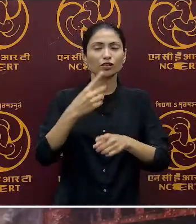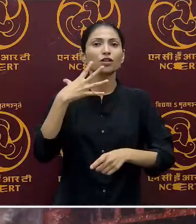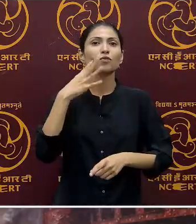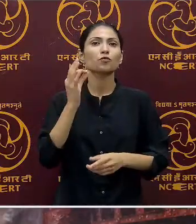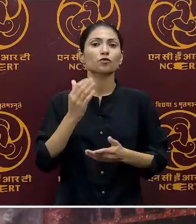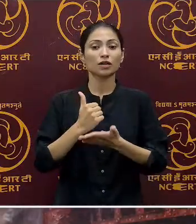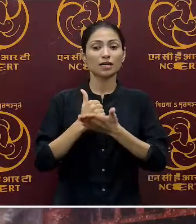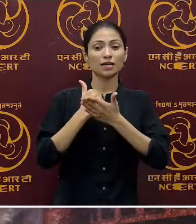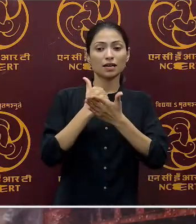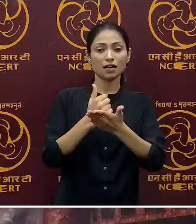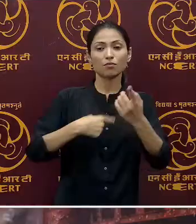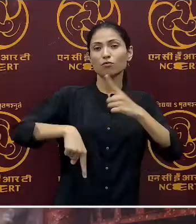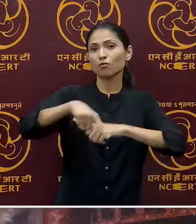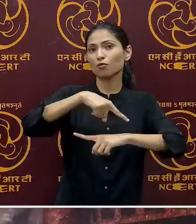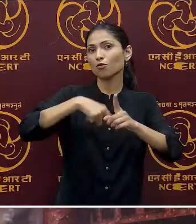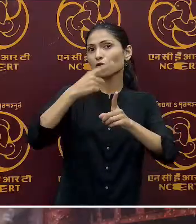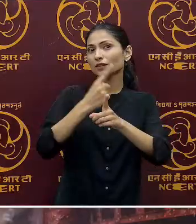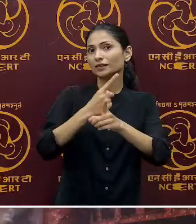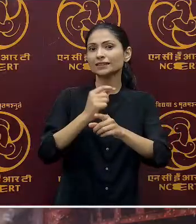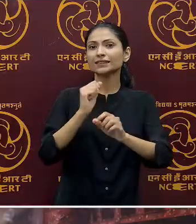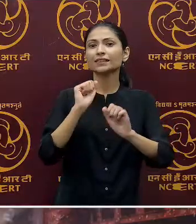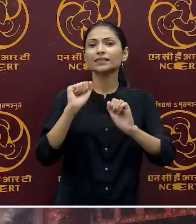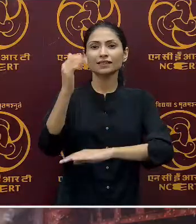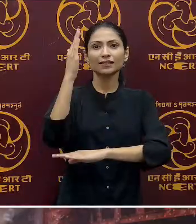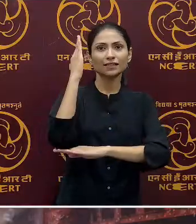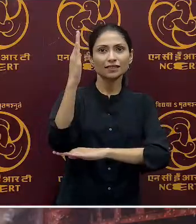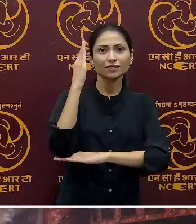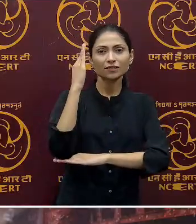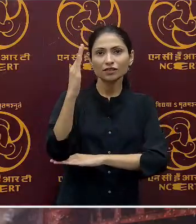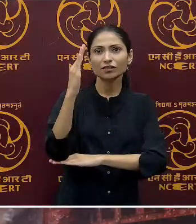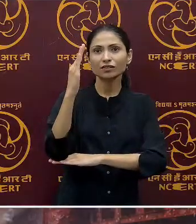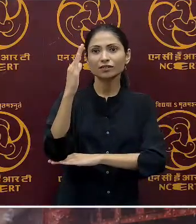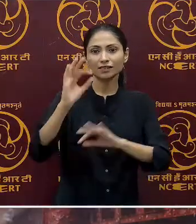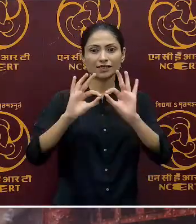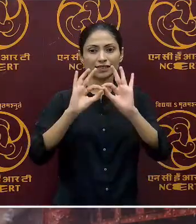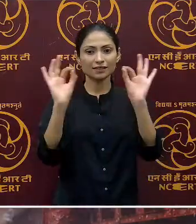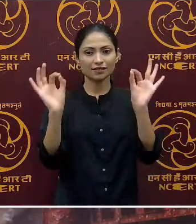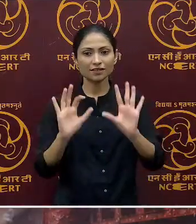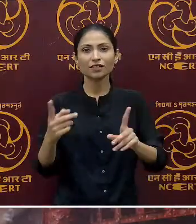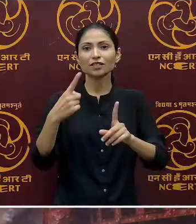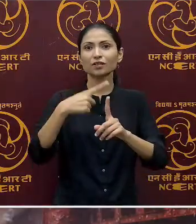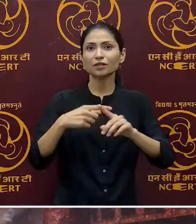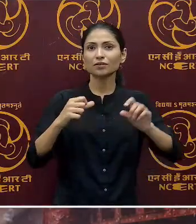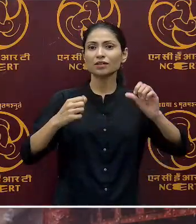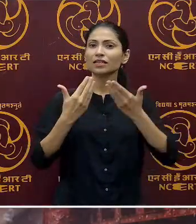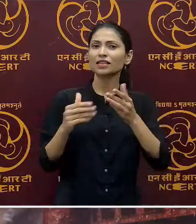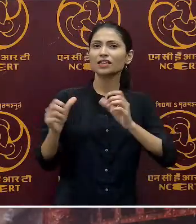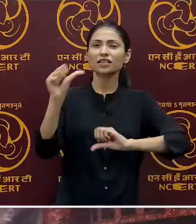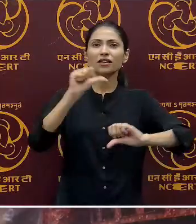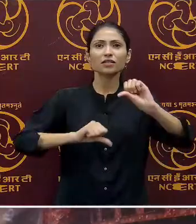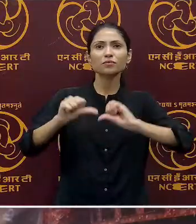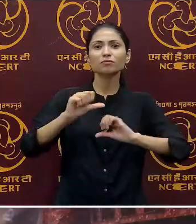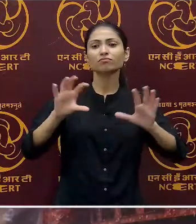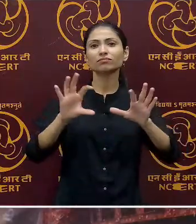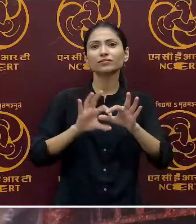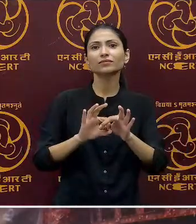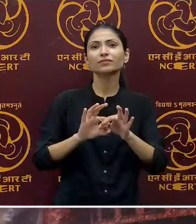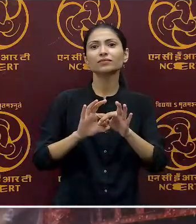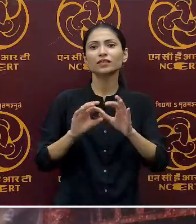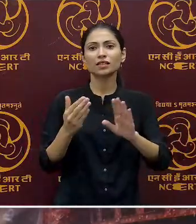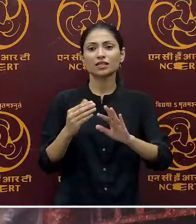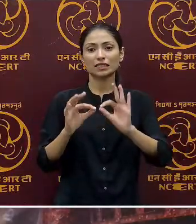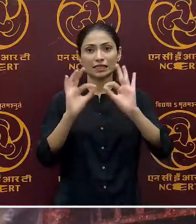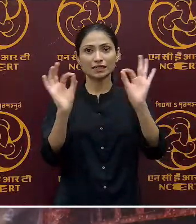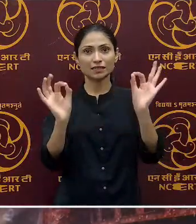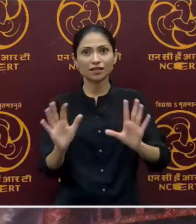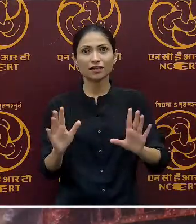teachers to make their lectures, to make their experiments, to make their any concept in a